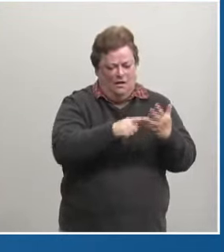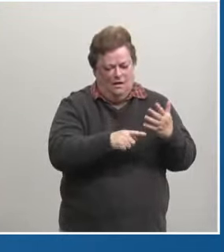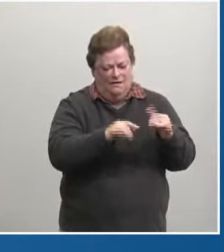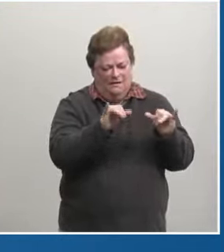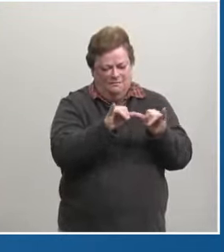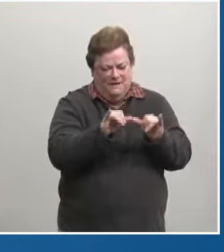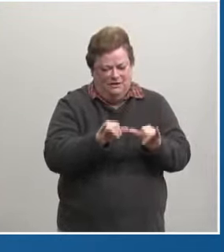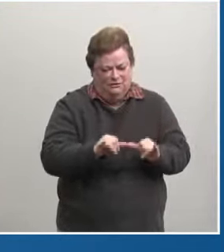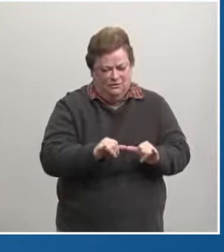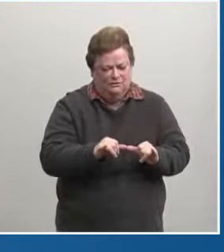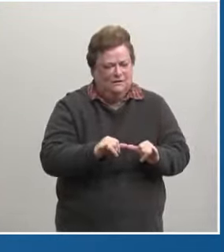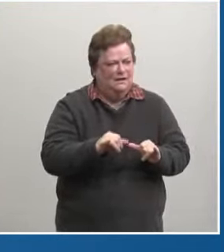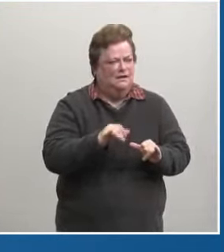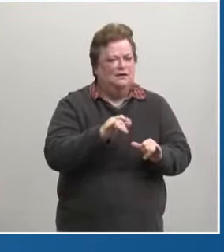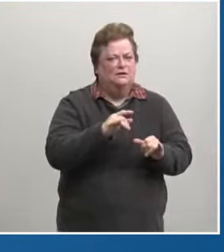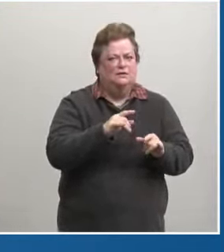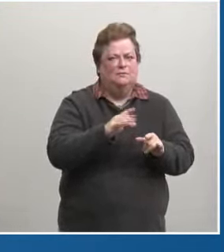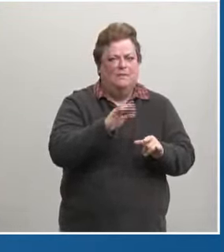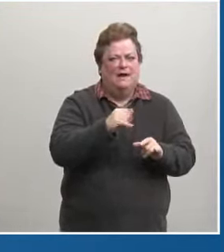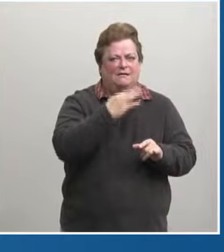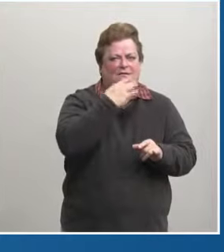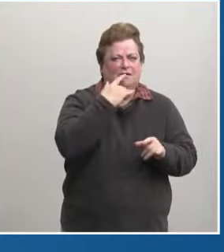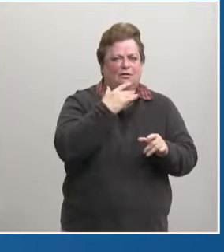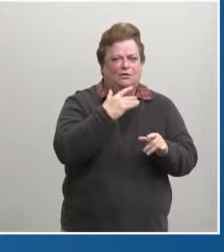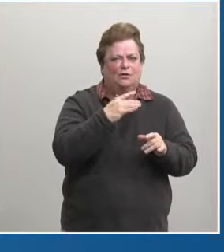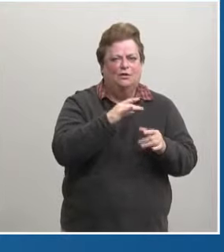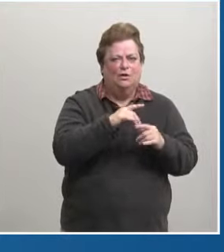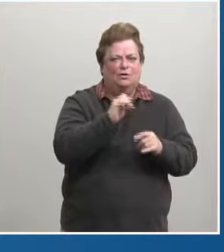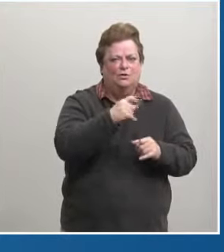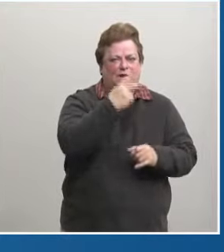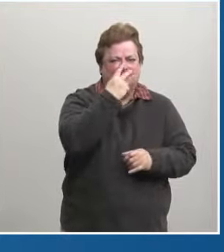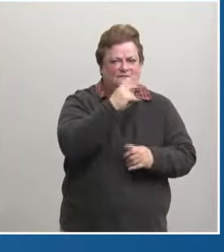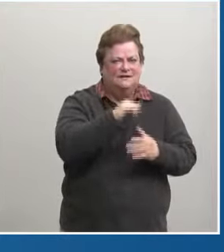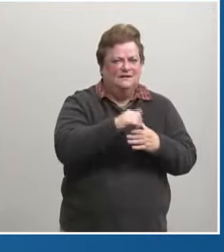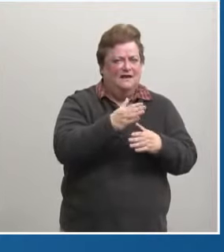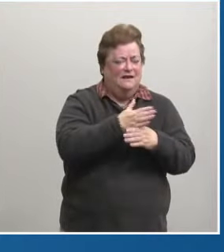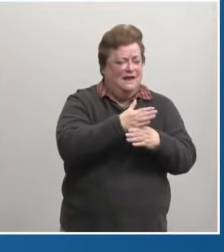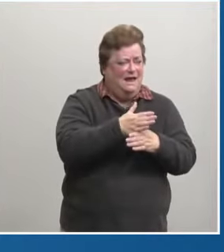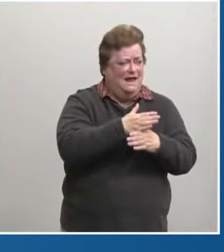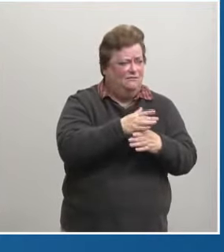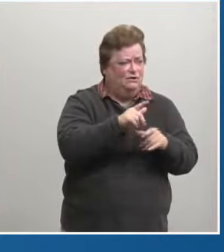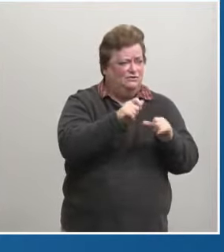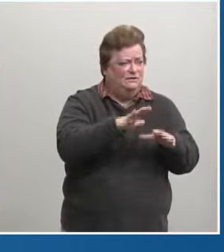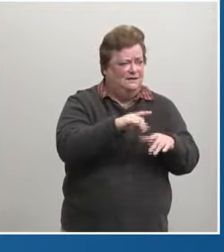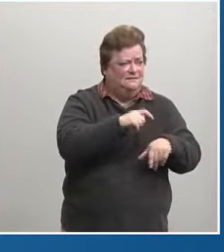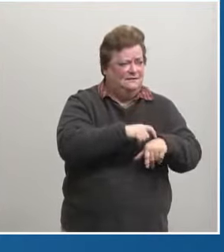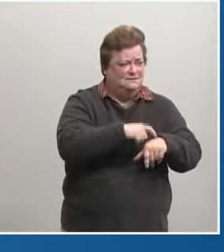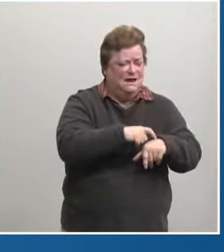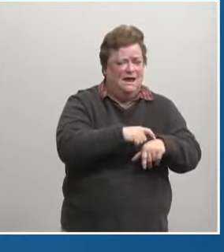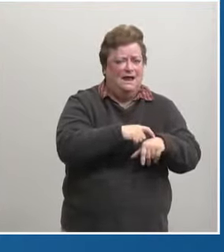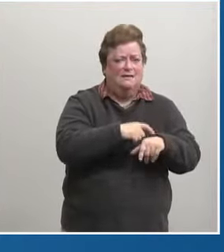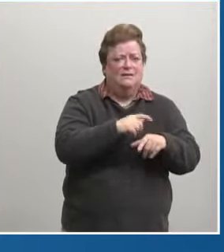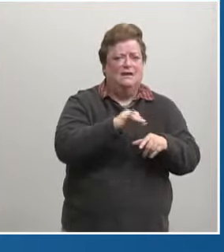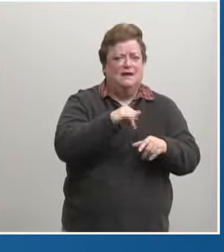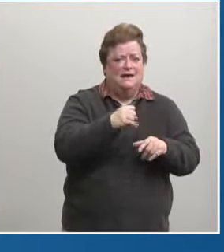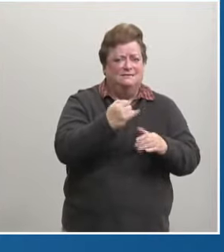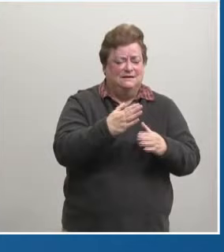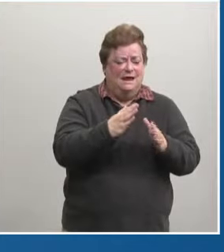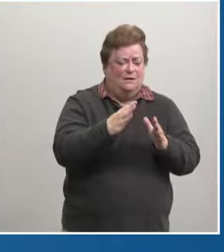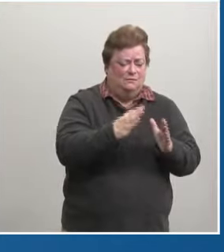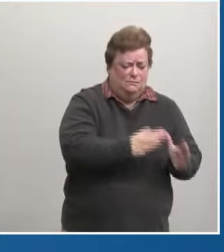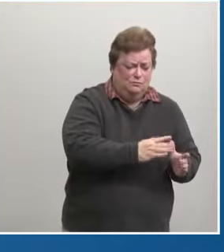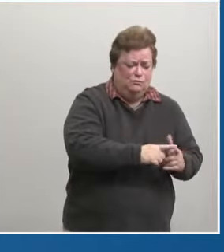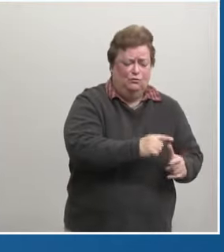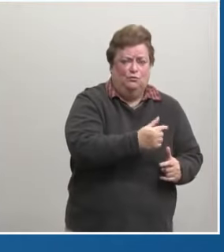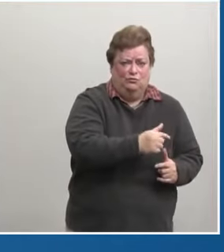by color-coded risk related to the risk dial. You can see that the average testing time, turnaround time, is now near